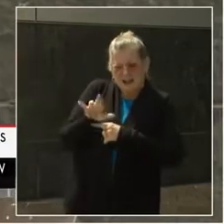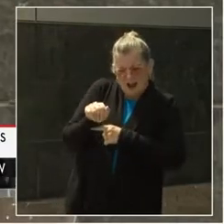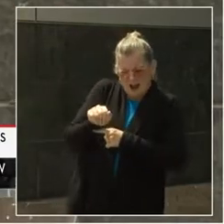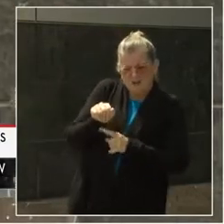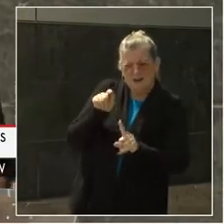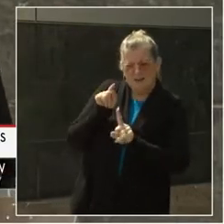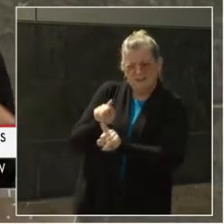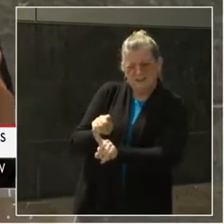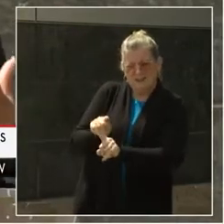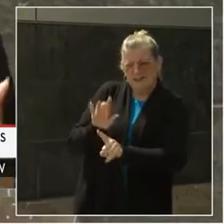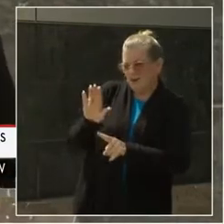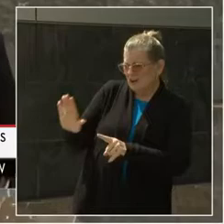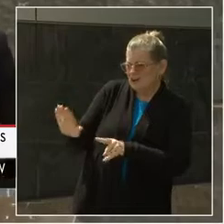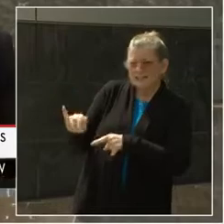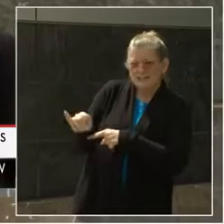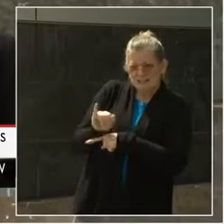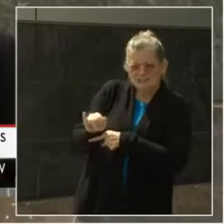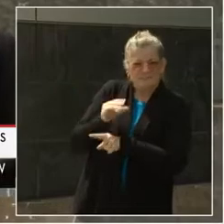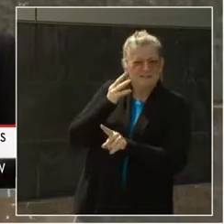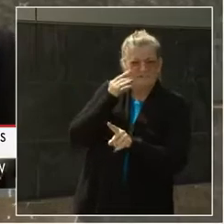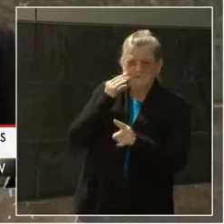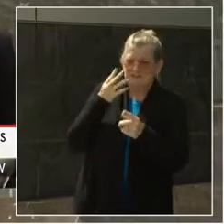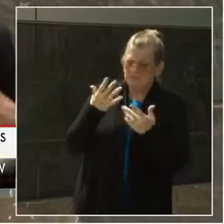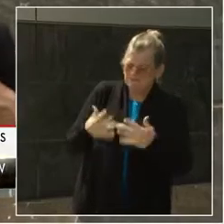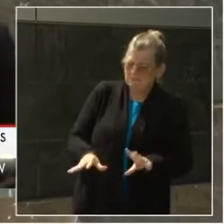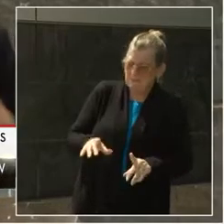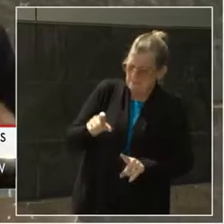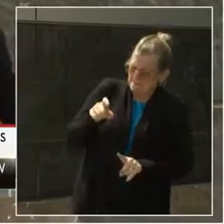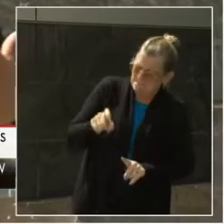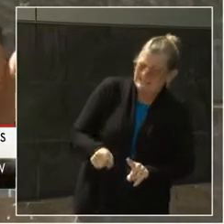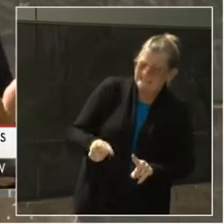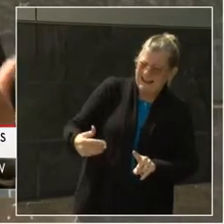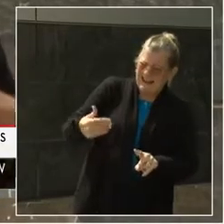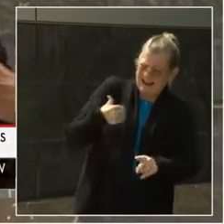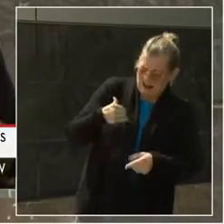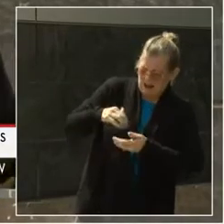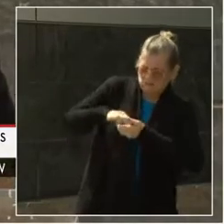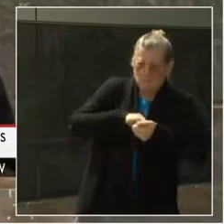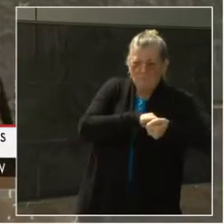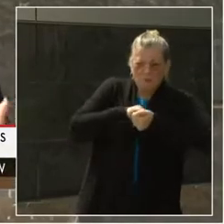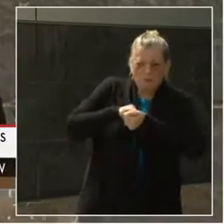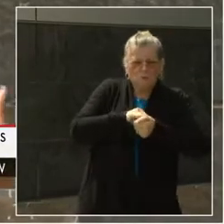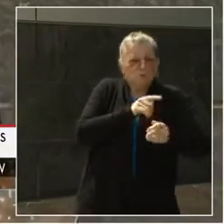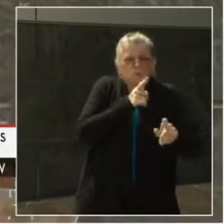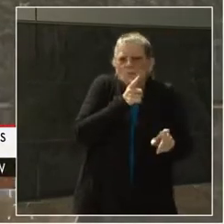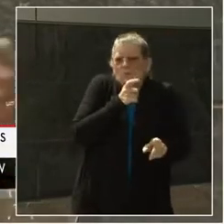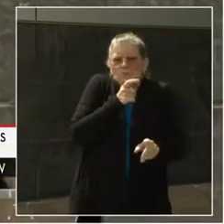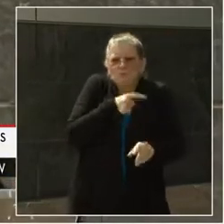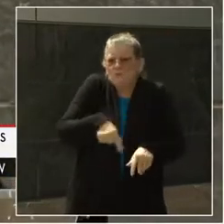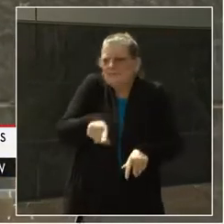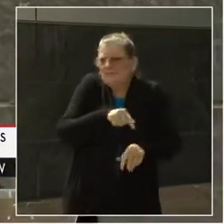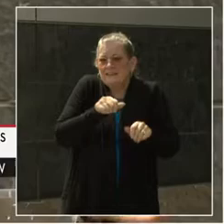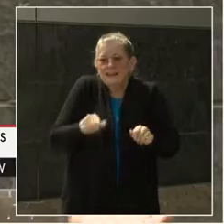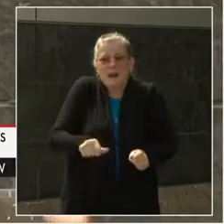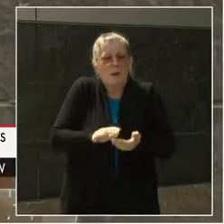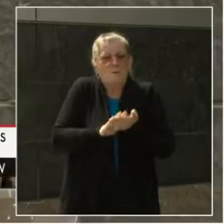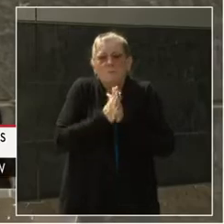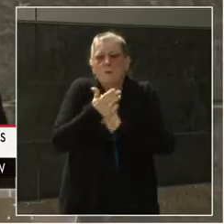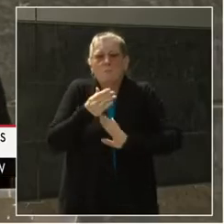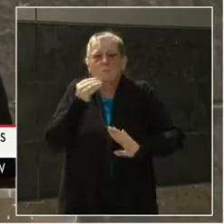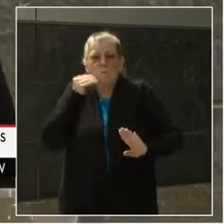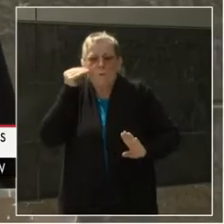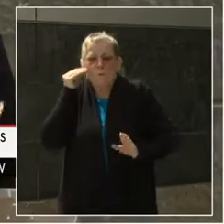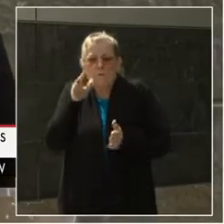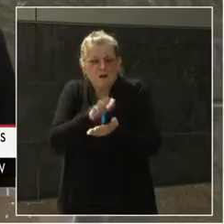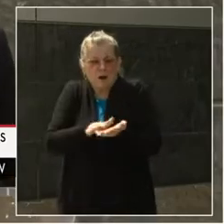internship experiences to be grounded with partners that truly could become not just her home for her undergraduate studies, but